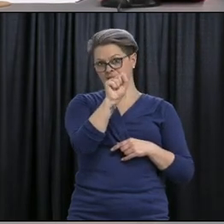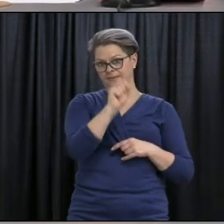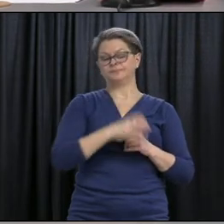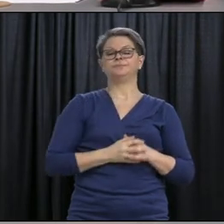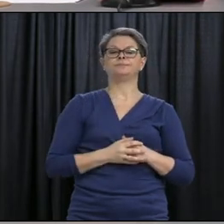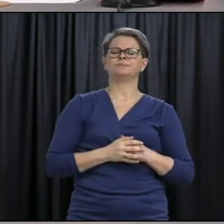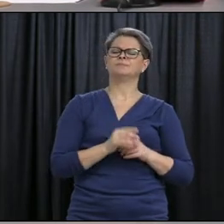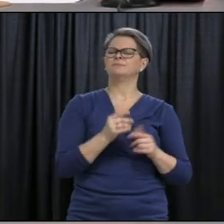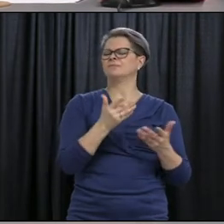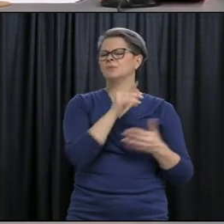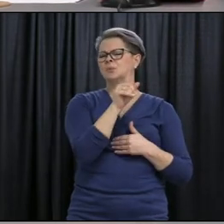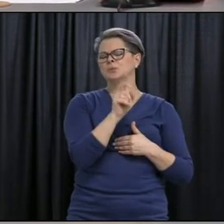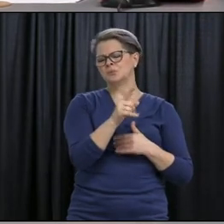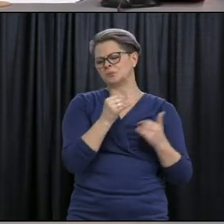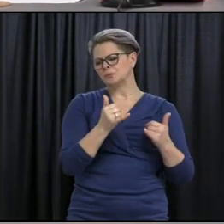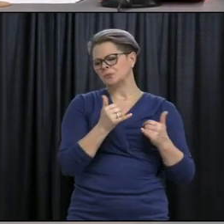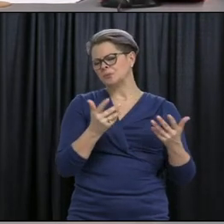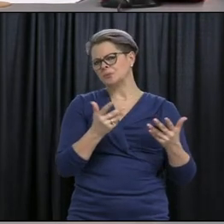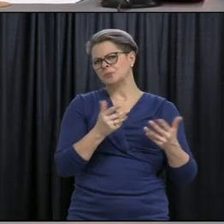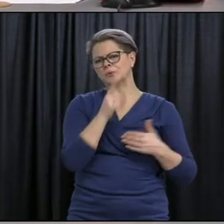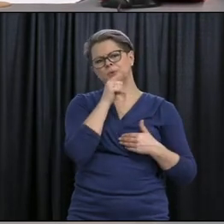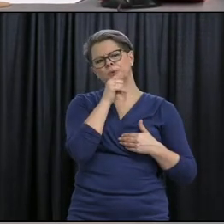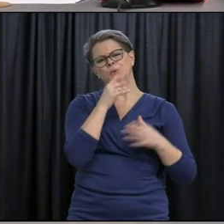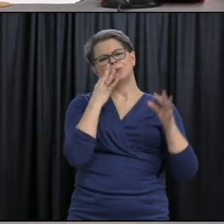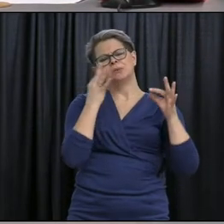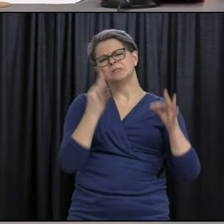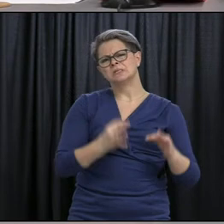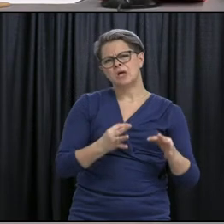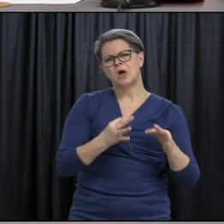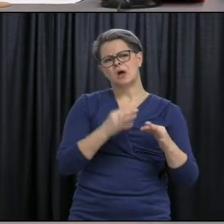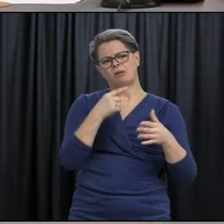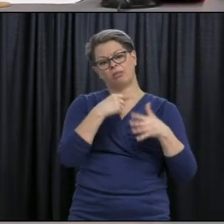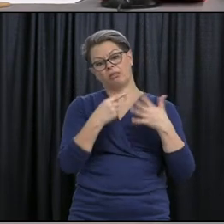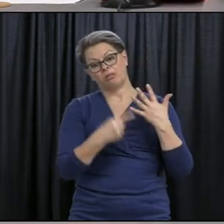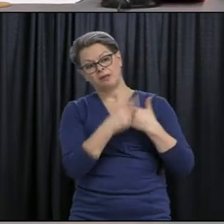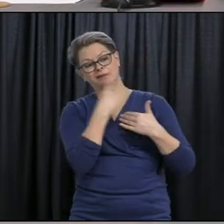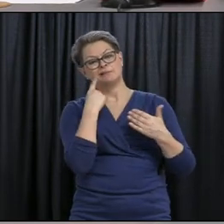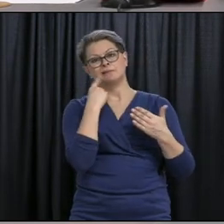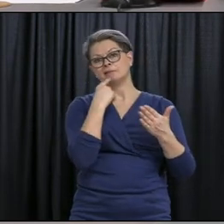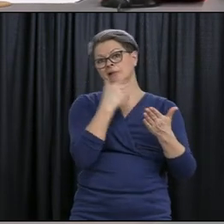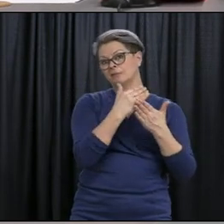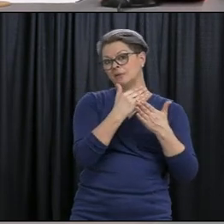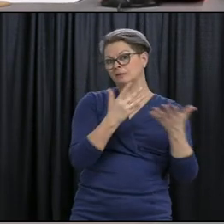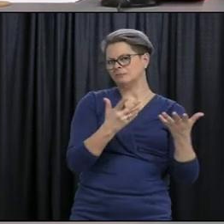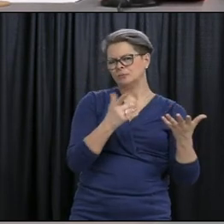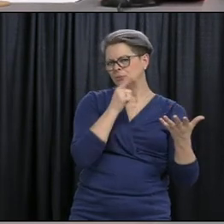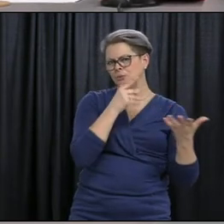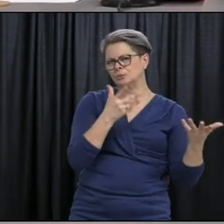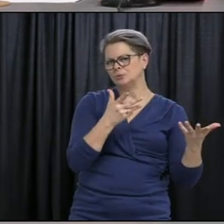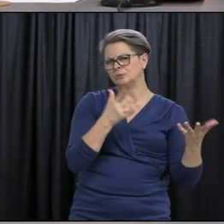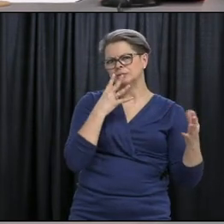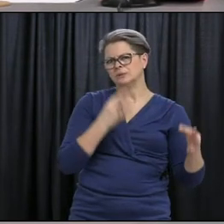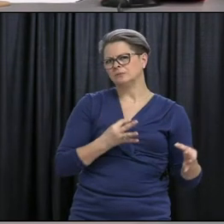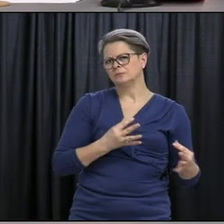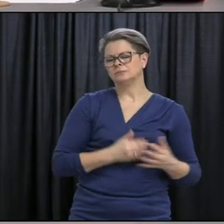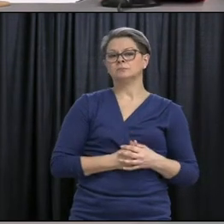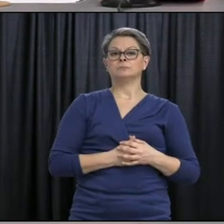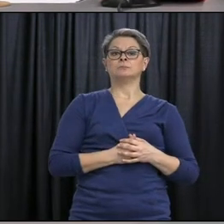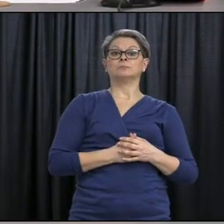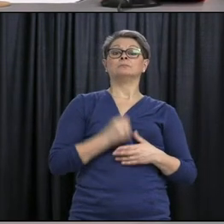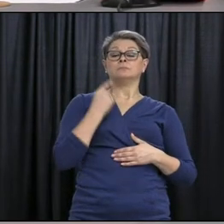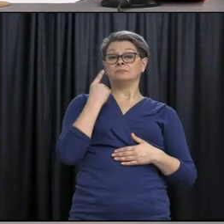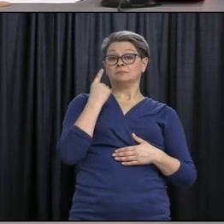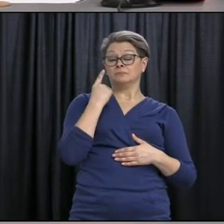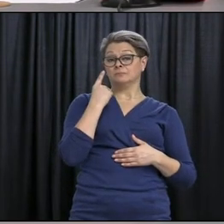quick question about who decides what and when. Minister, I noticed in the initial press release that you're